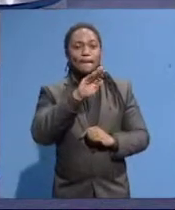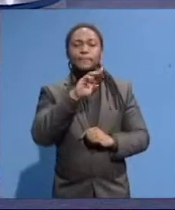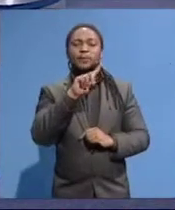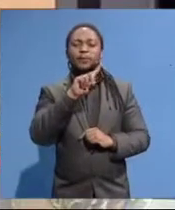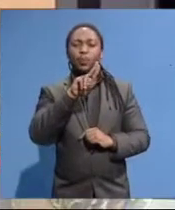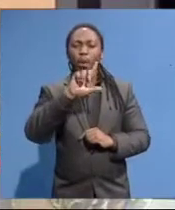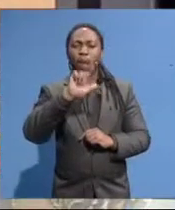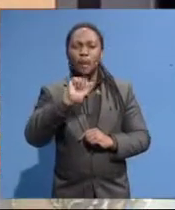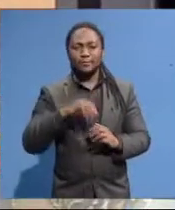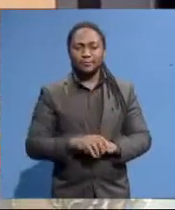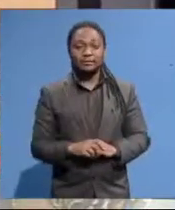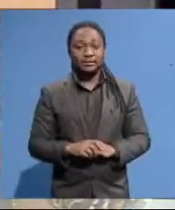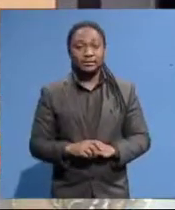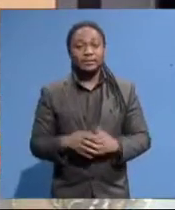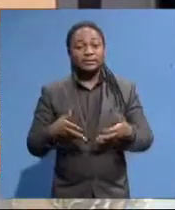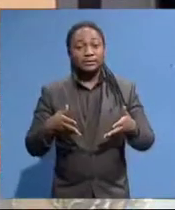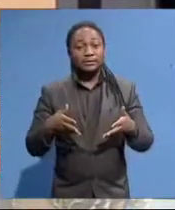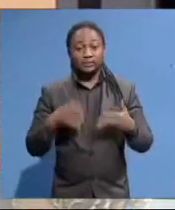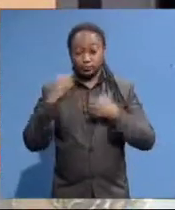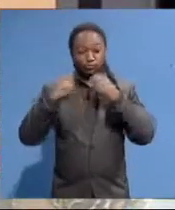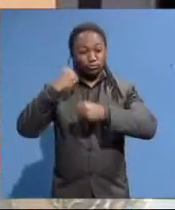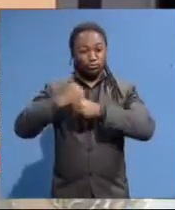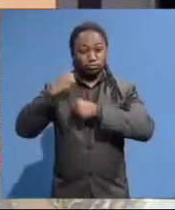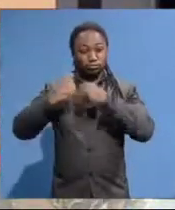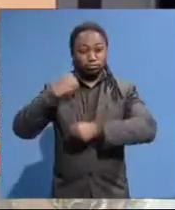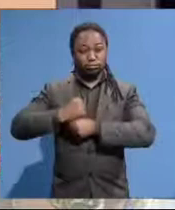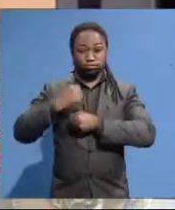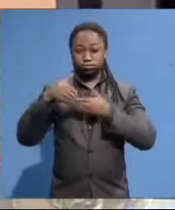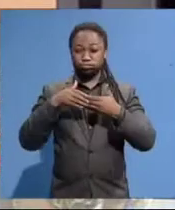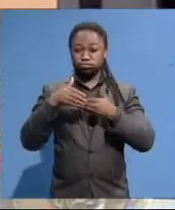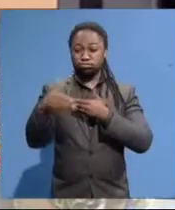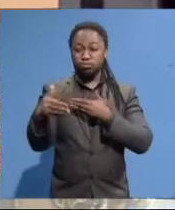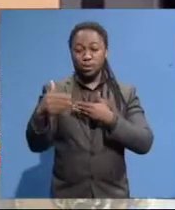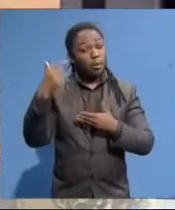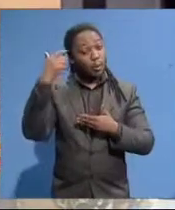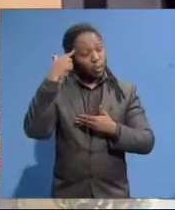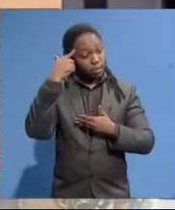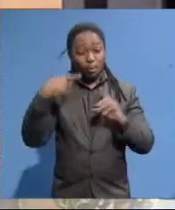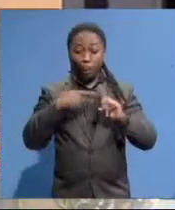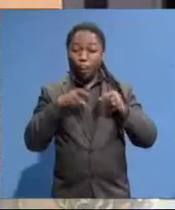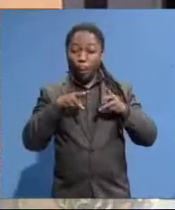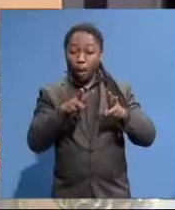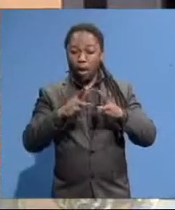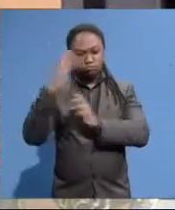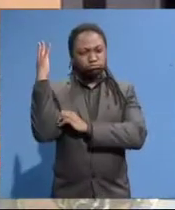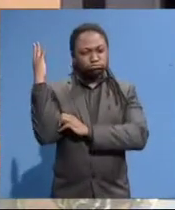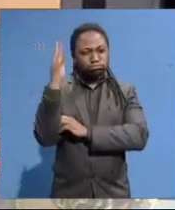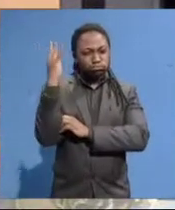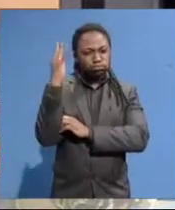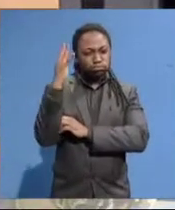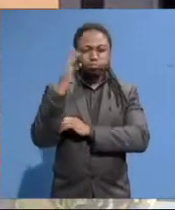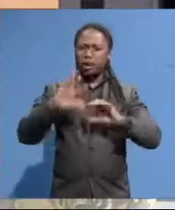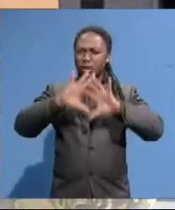much are we, as the years go by, going to be studying the way Utata spoke to all of us, spoke to the